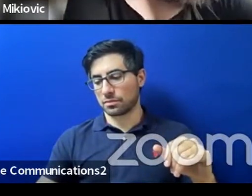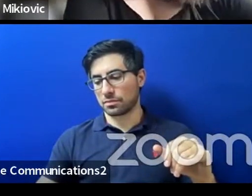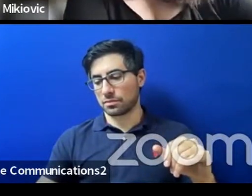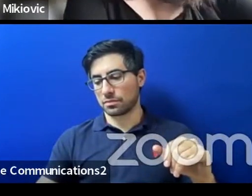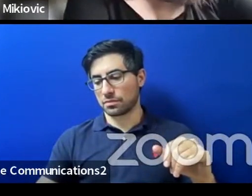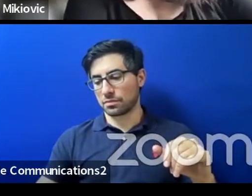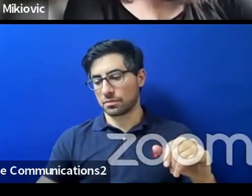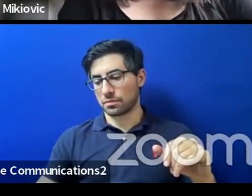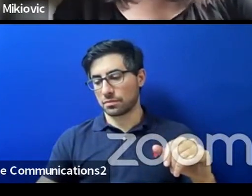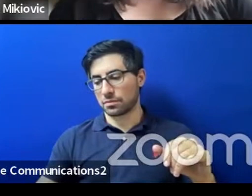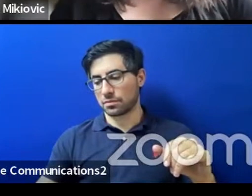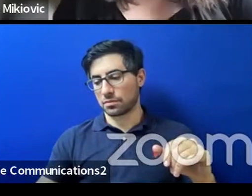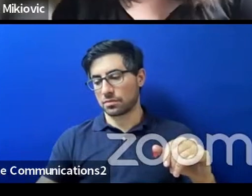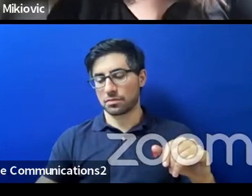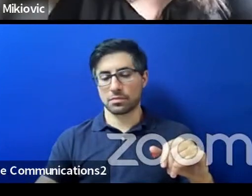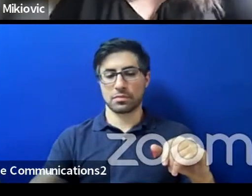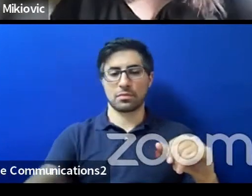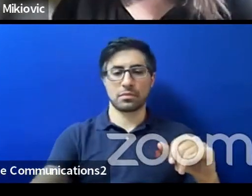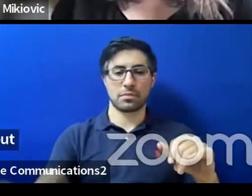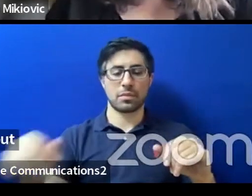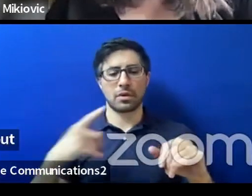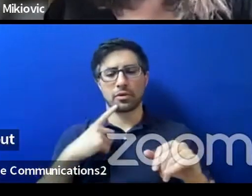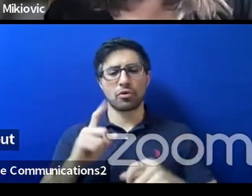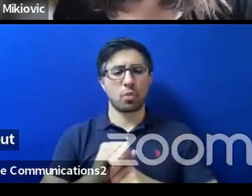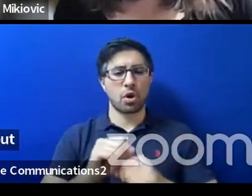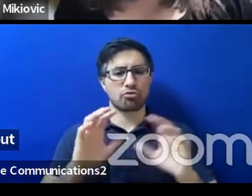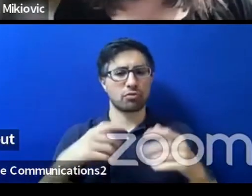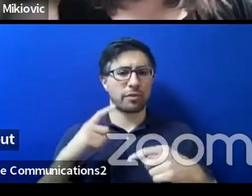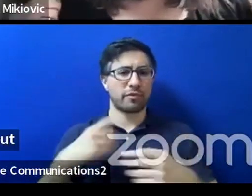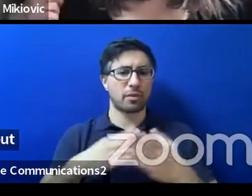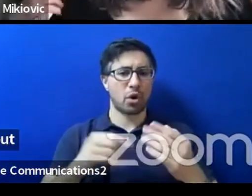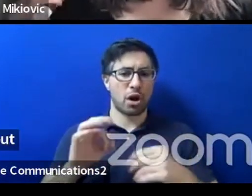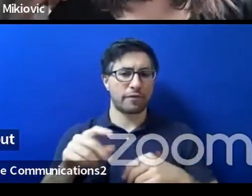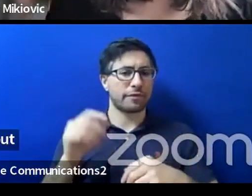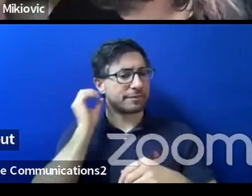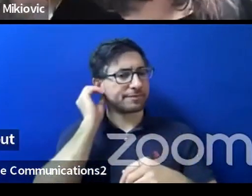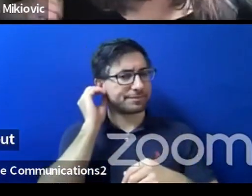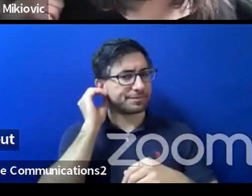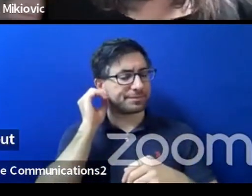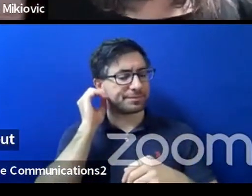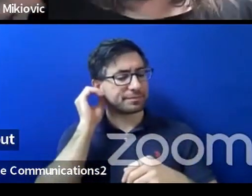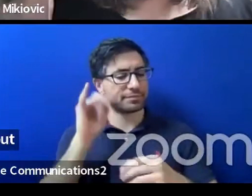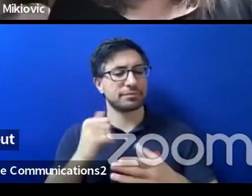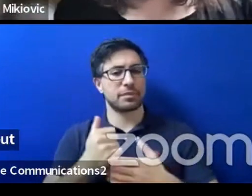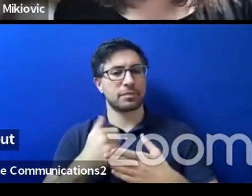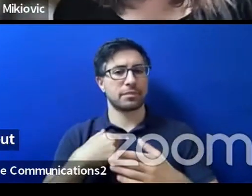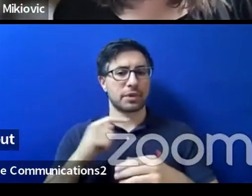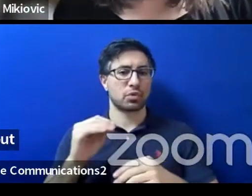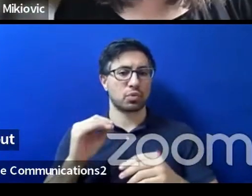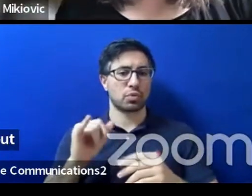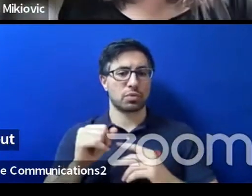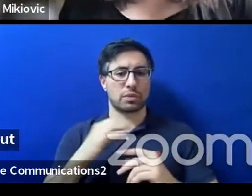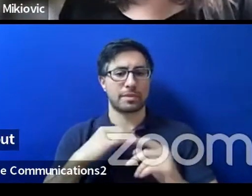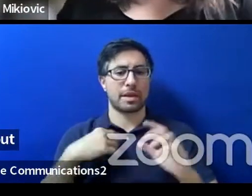knowledge that I've learned, not just from my lived experience, but from the working groups that I've been a part of with Doris. And it helps me to, the women